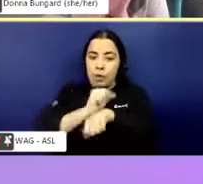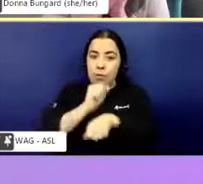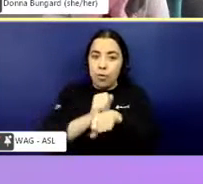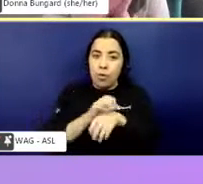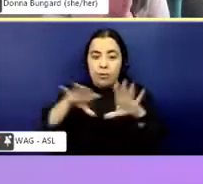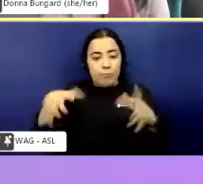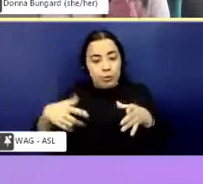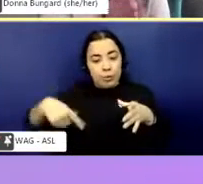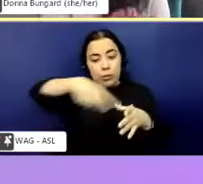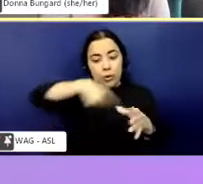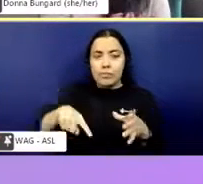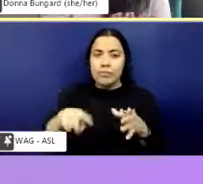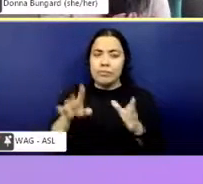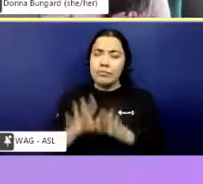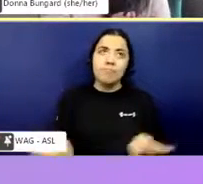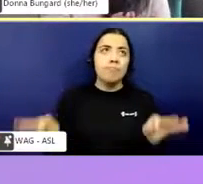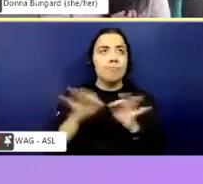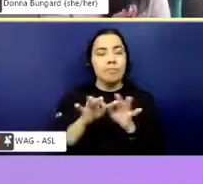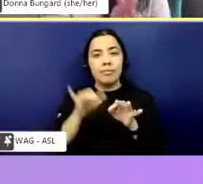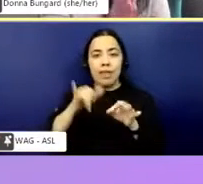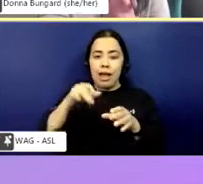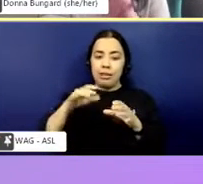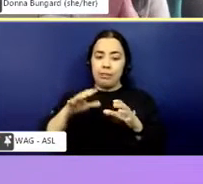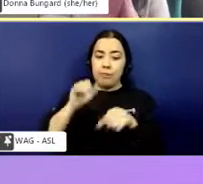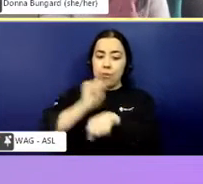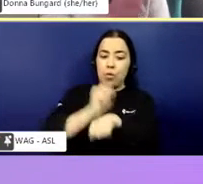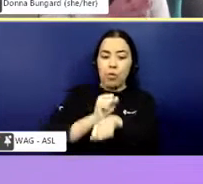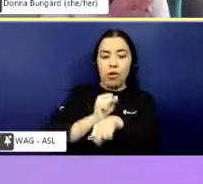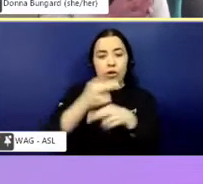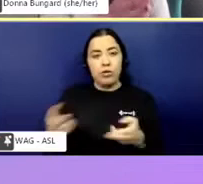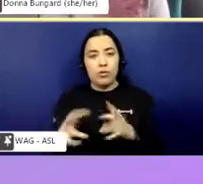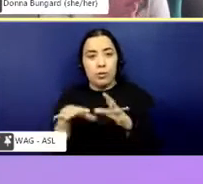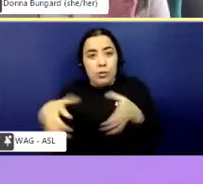groups, I absolutely adore them.